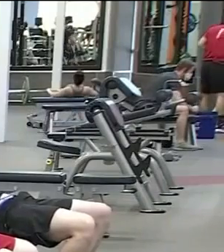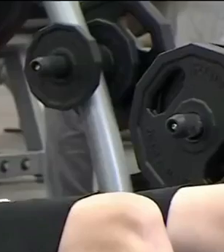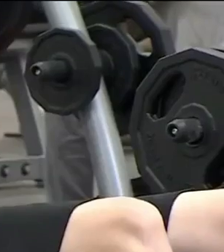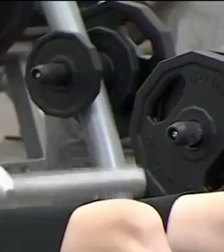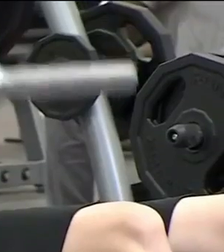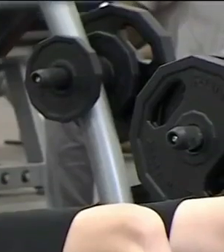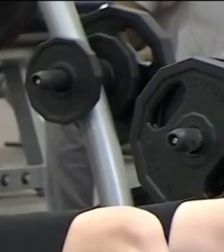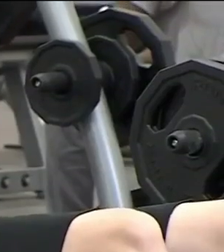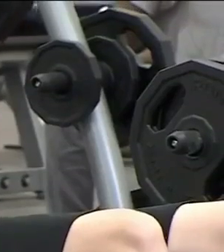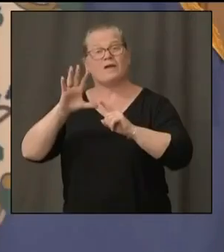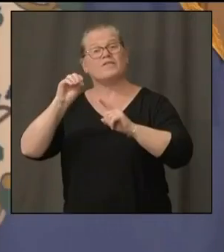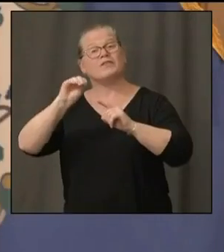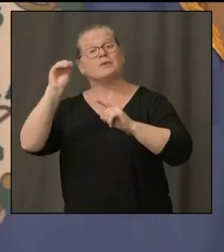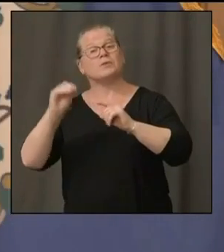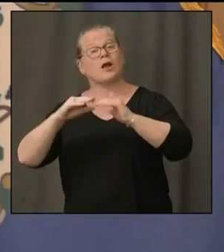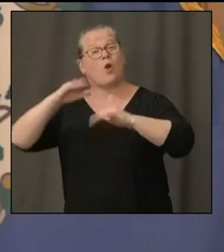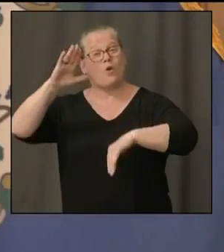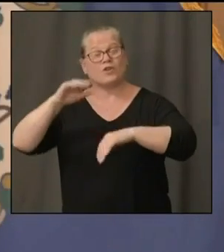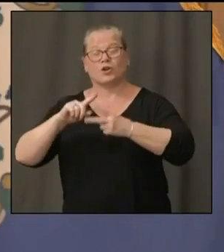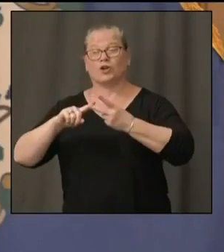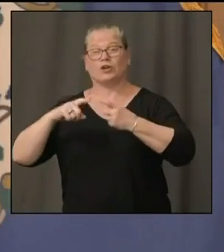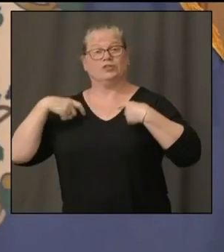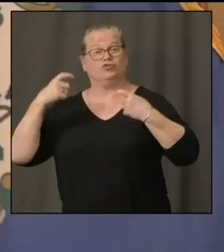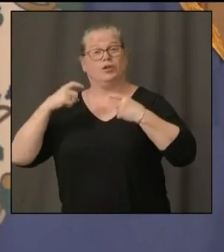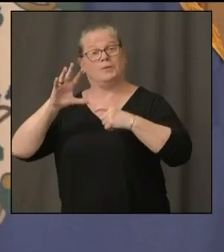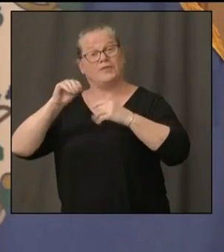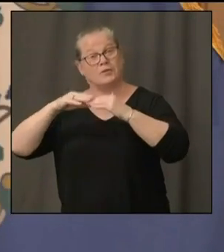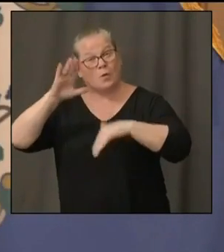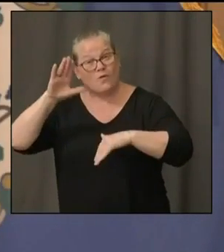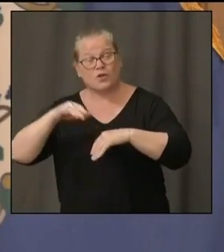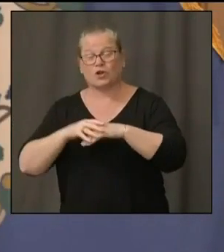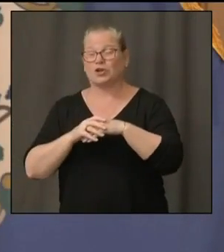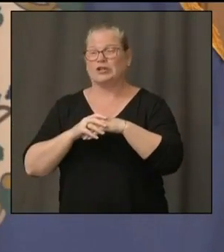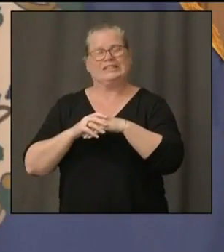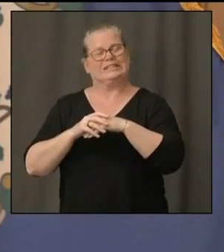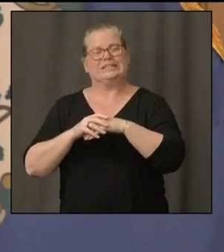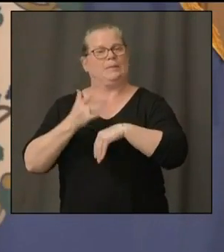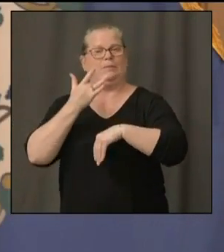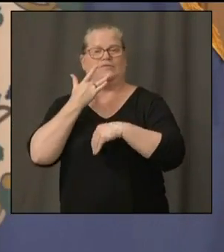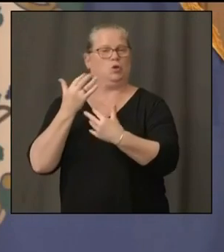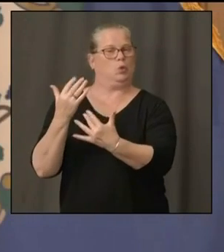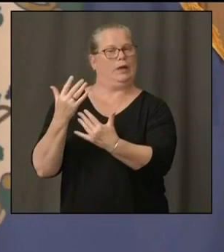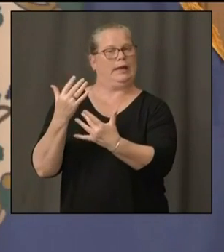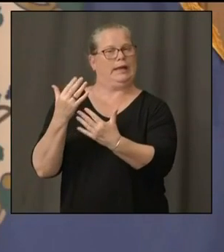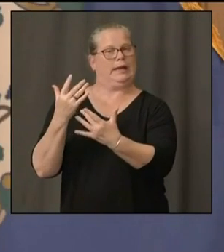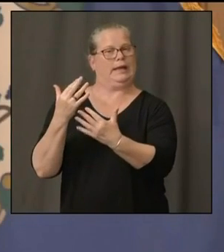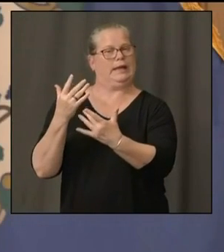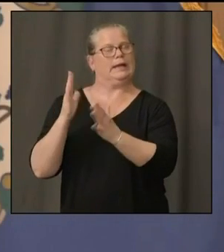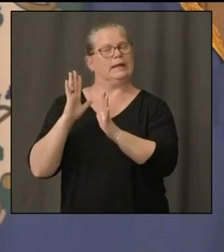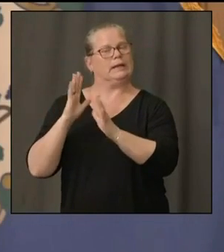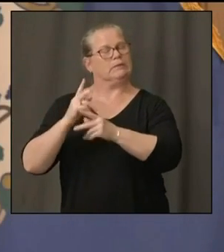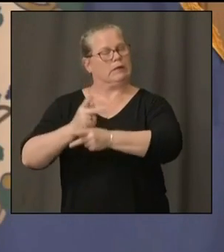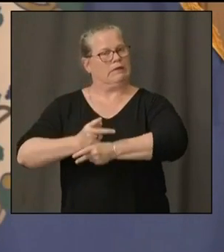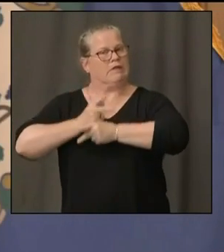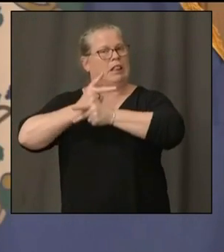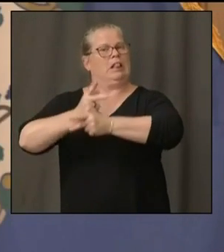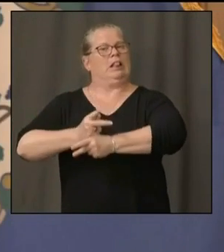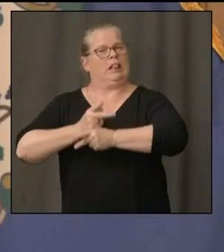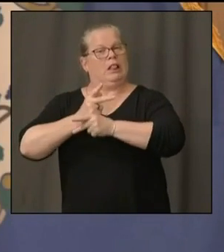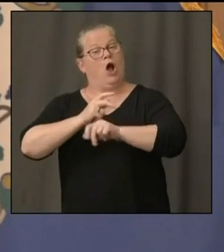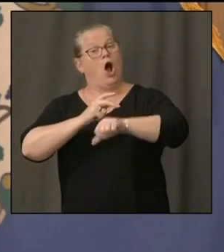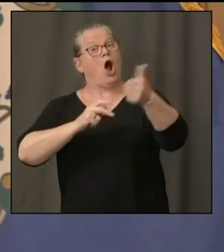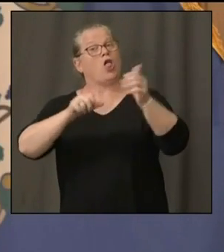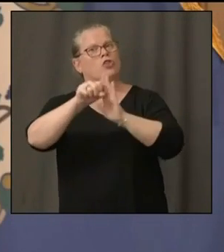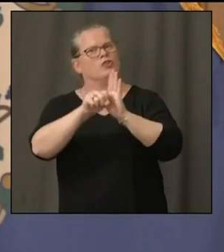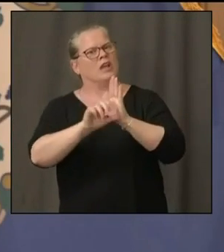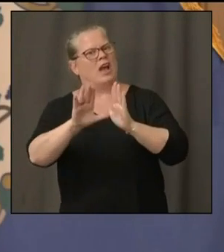to 50%. We're just erring on the side of caution, as we've said before. We see what's going on in other states, and I think it's really